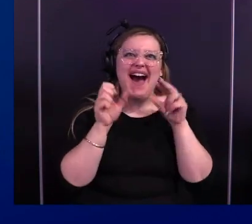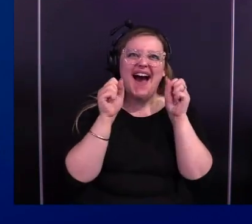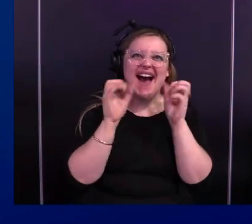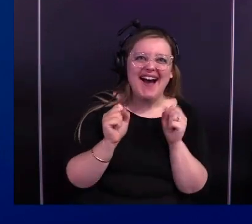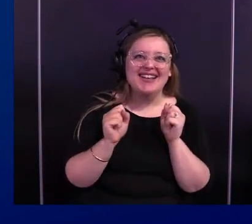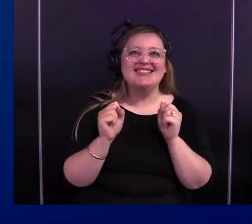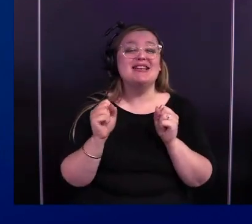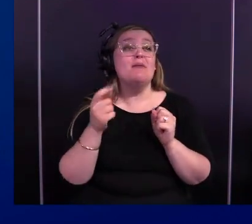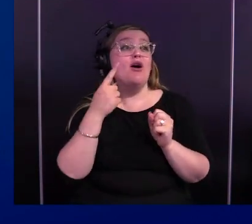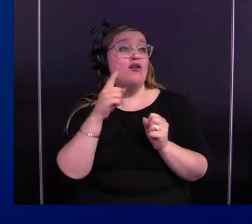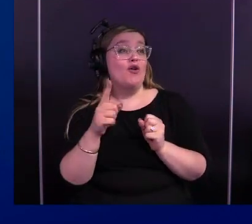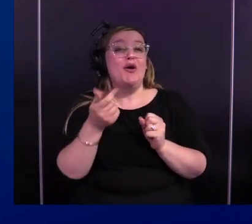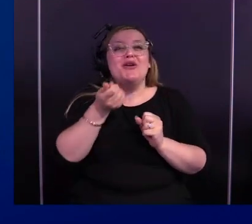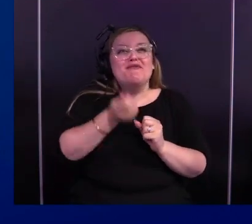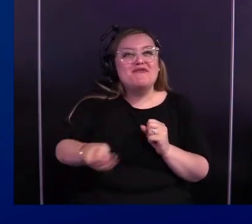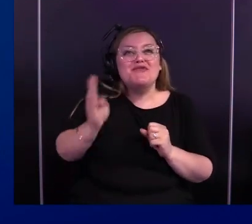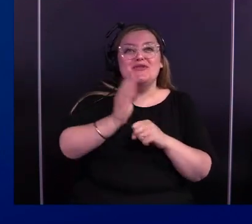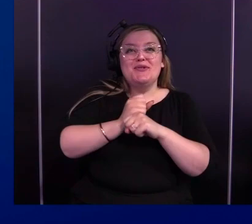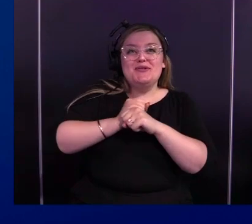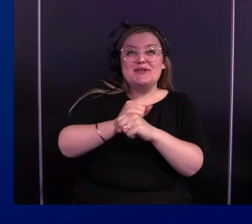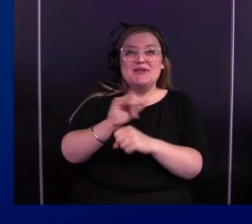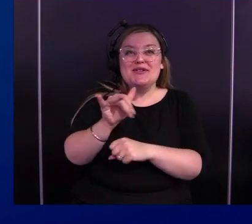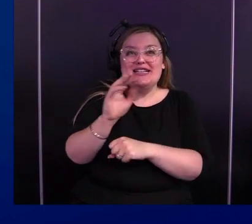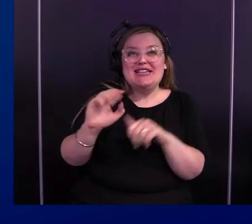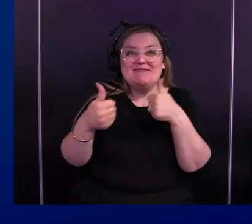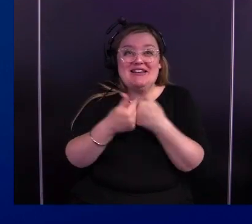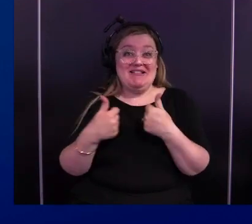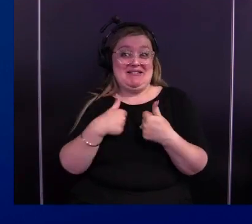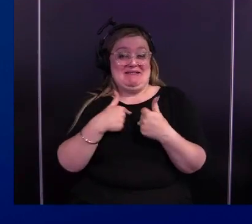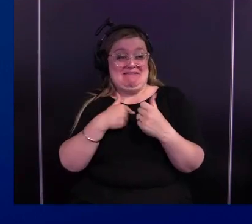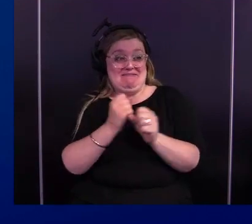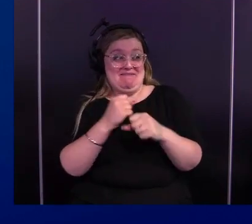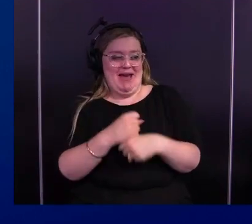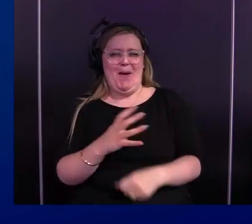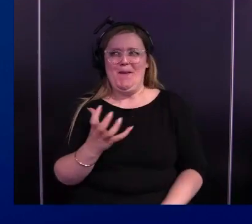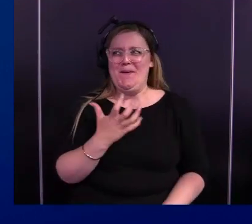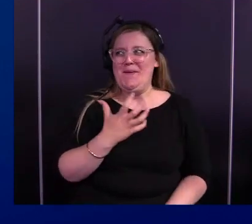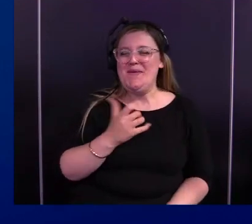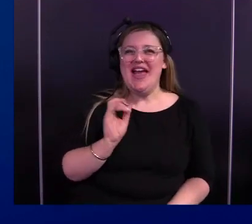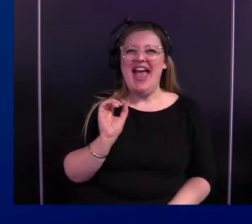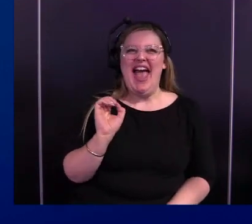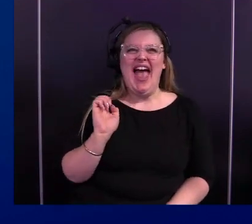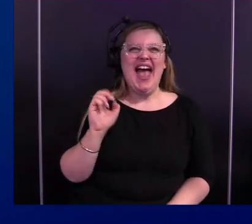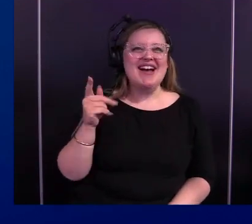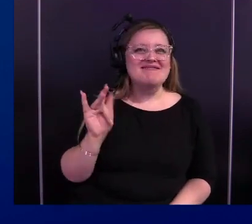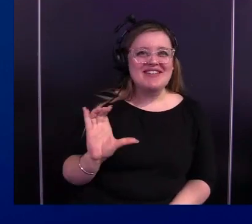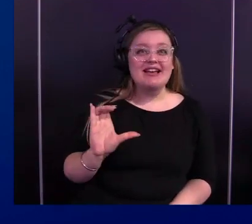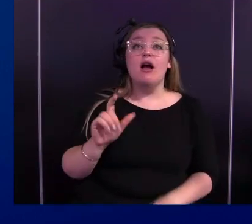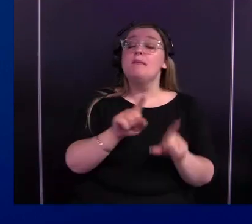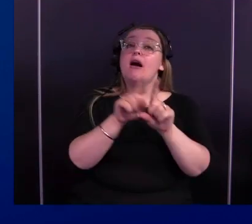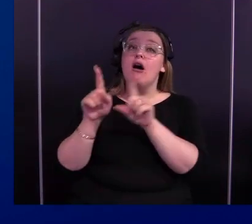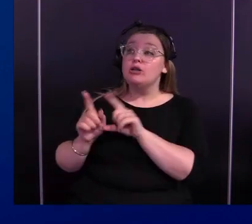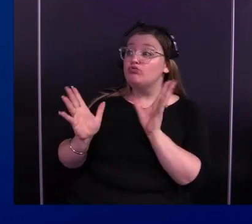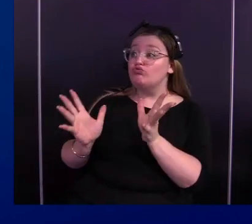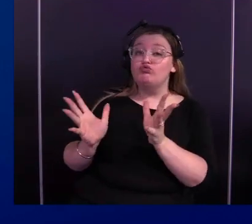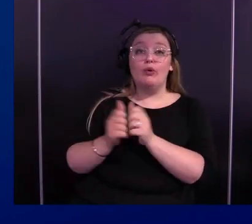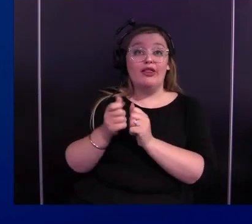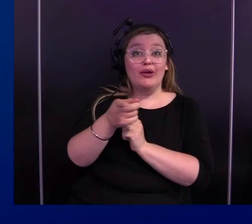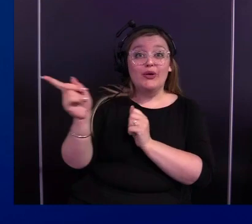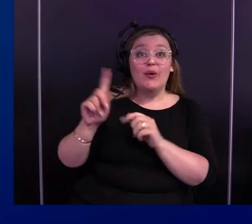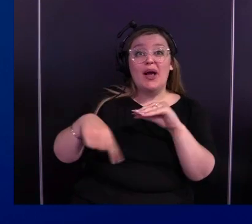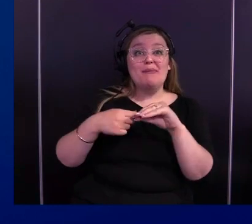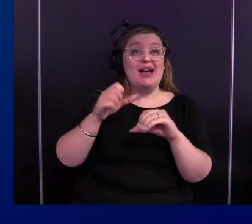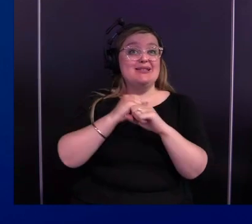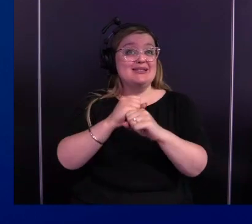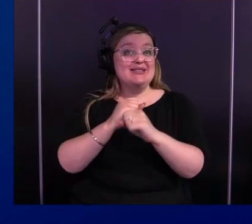couple security jam challenges is a epic thing. But also, being able to talk to you about security jams here at Reinforce